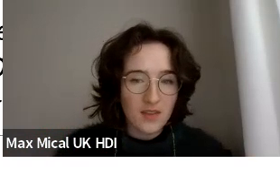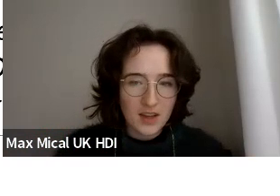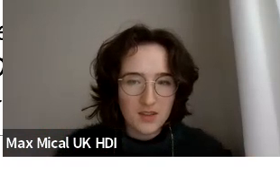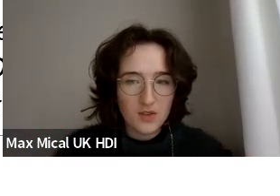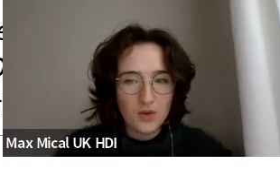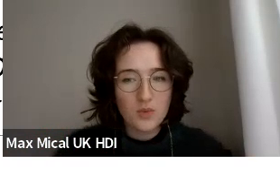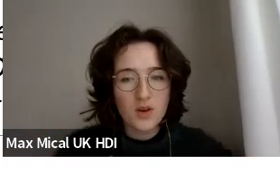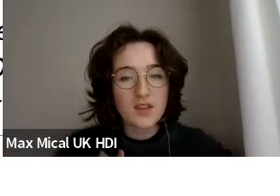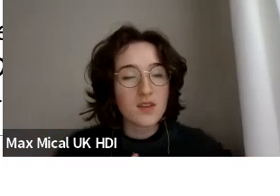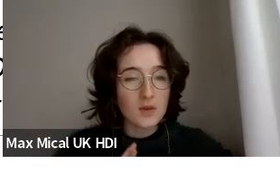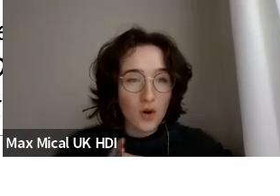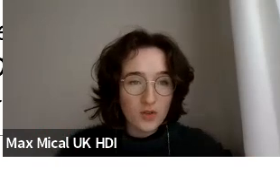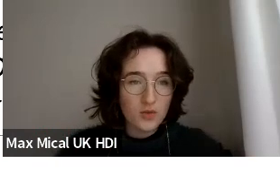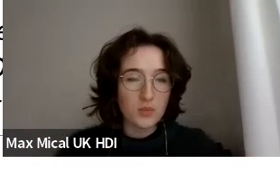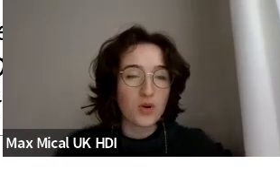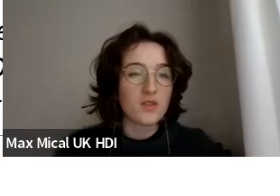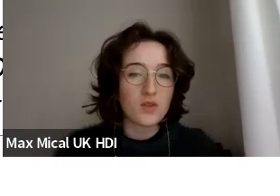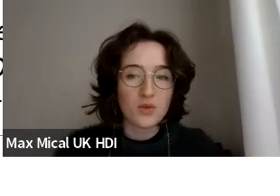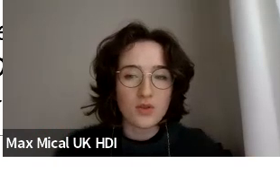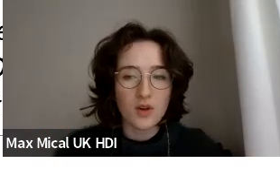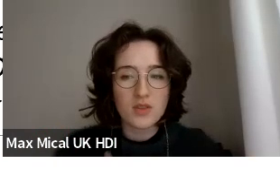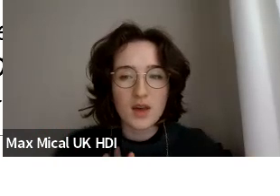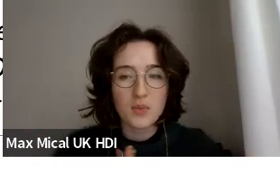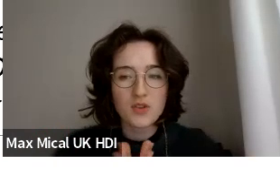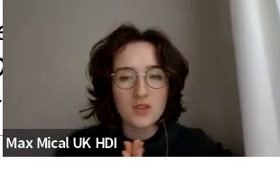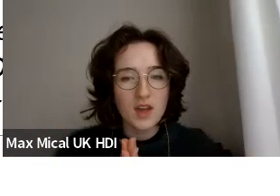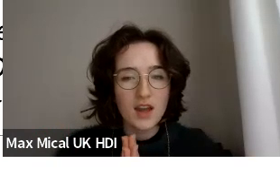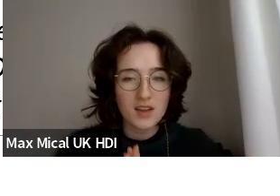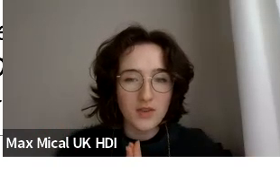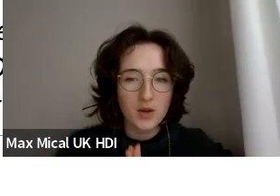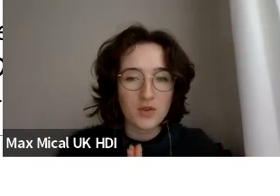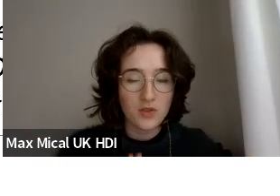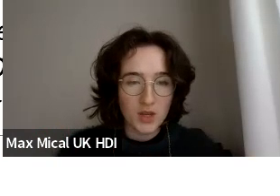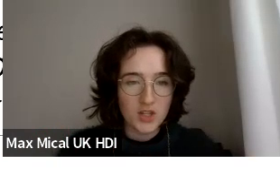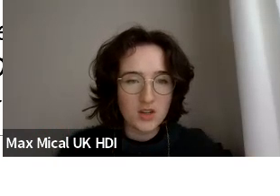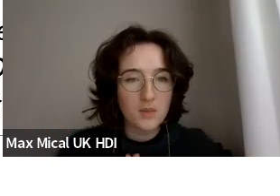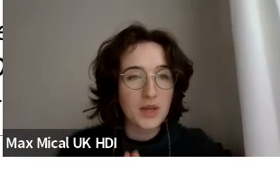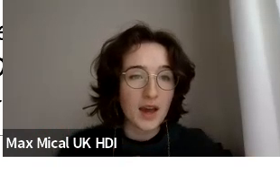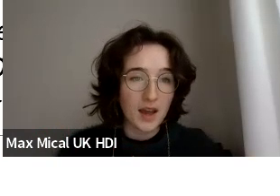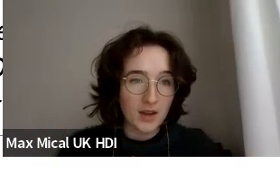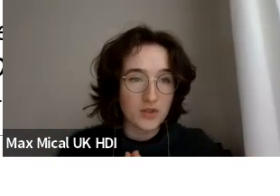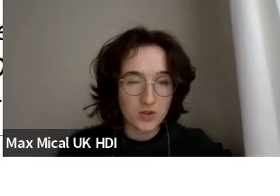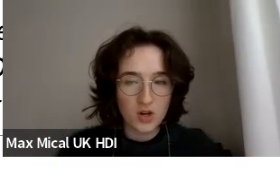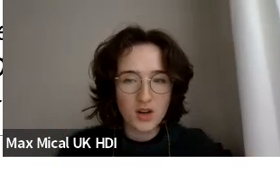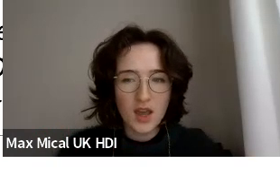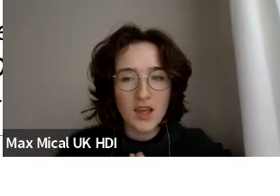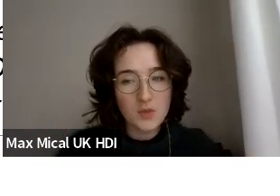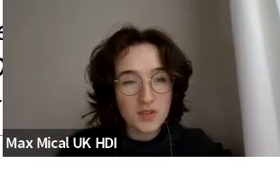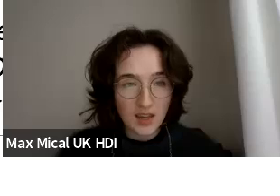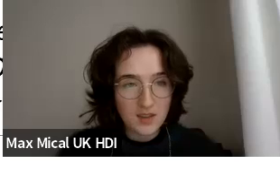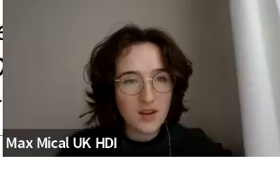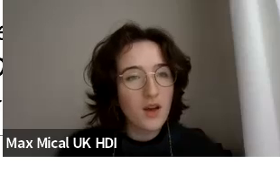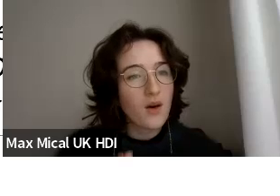KPFC had a license to. It's also really important to note that personally identifiable information, PII for short,